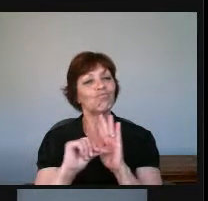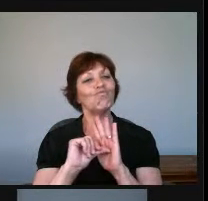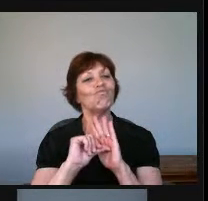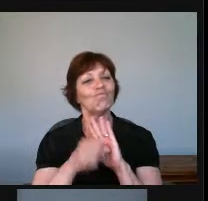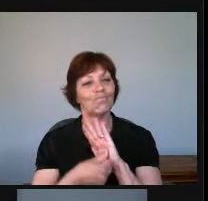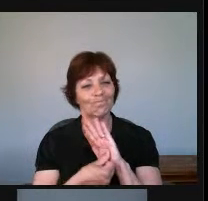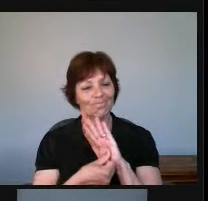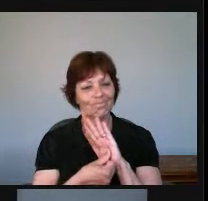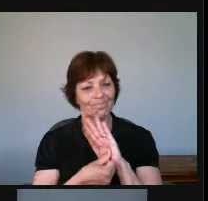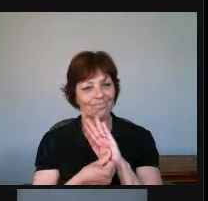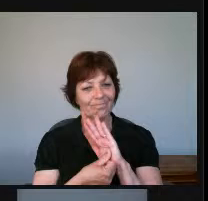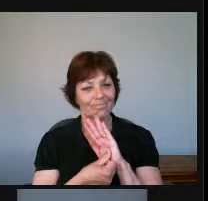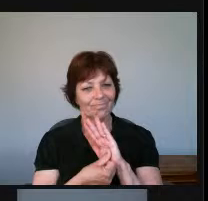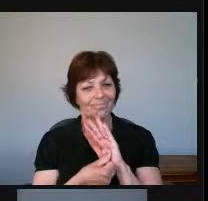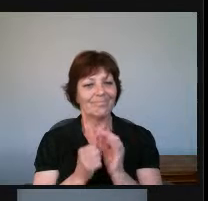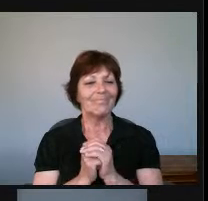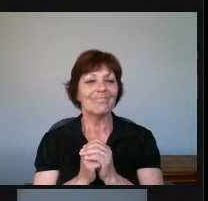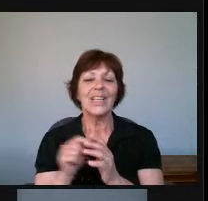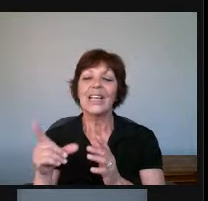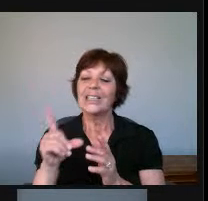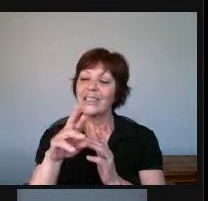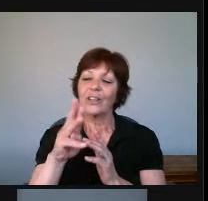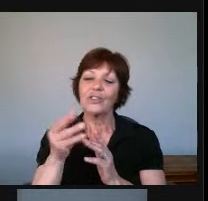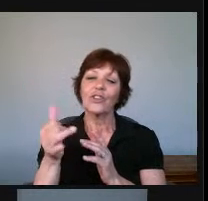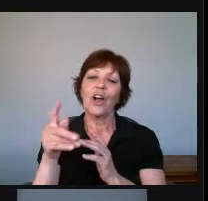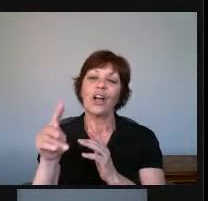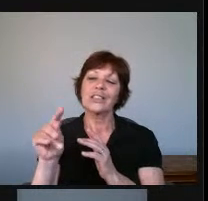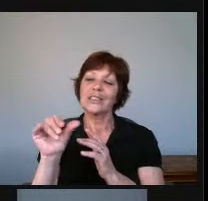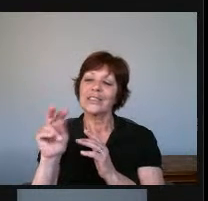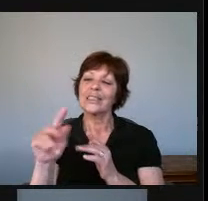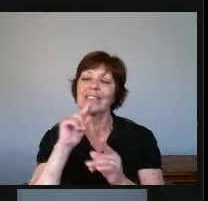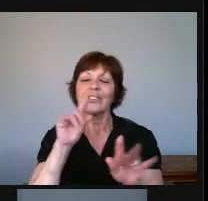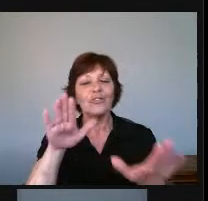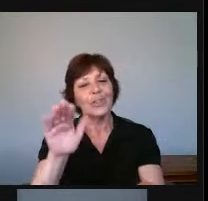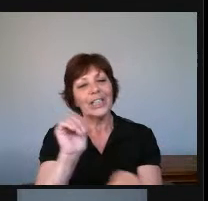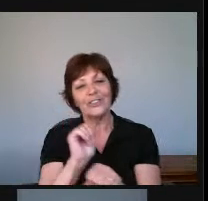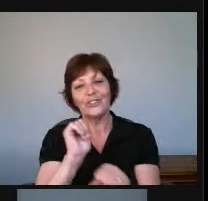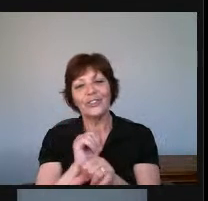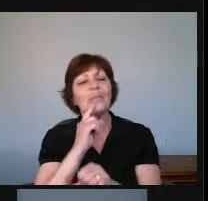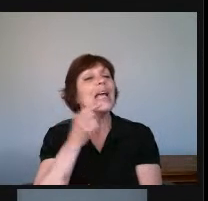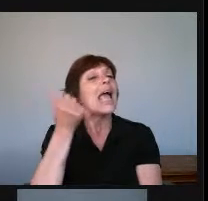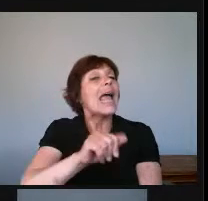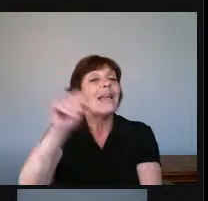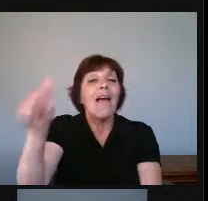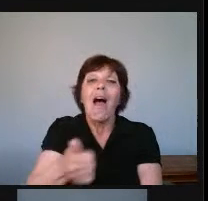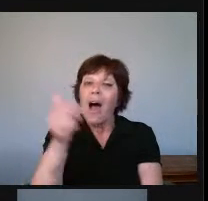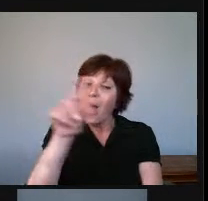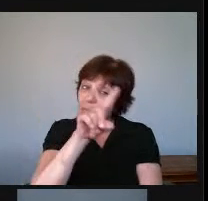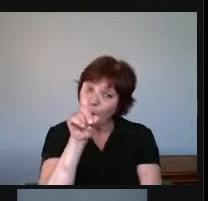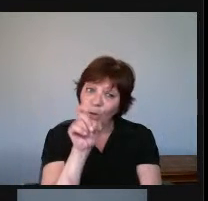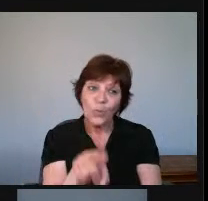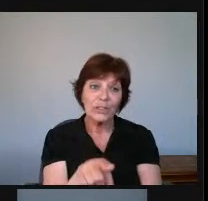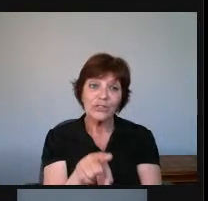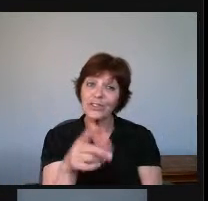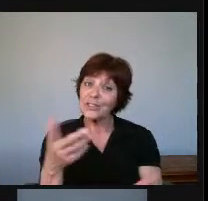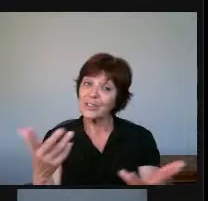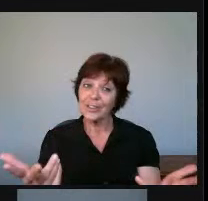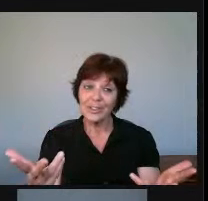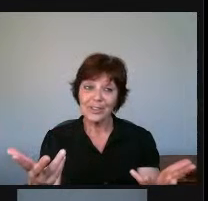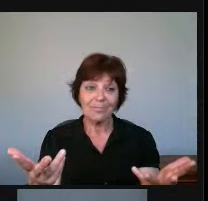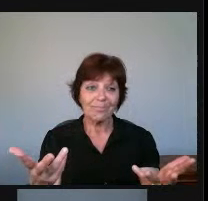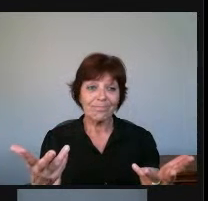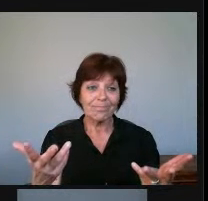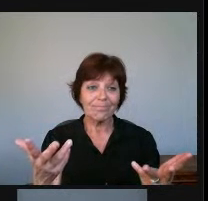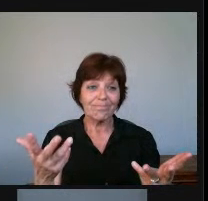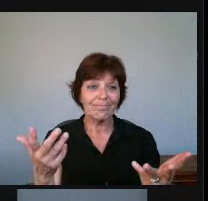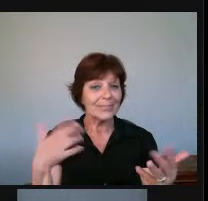that Dr. Naughton did such a great job at speaking about. Is there anyone else who has anything else that had